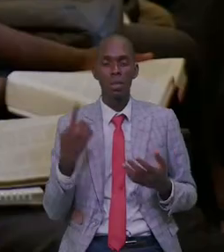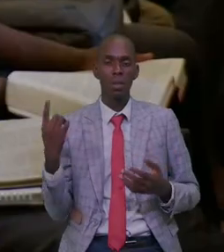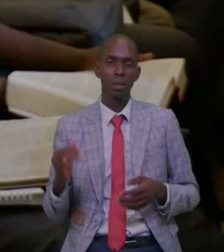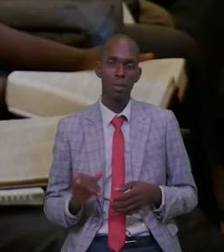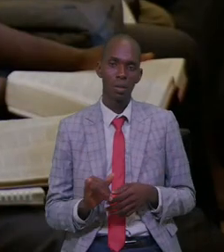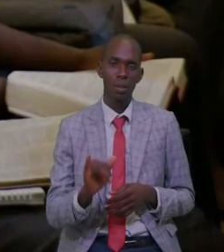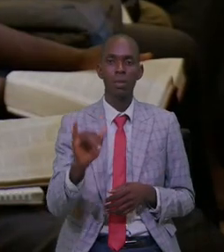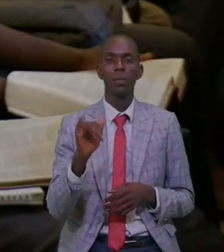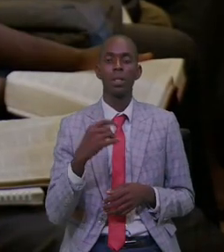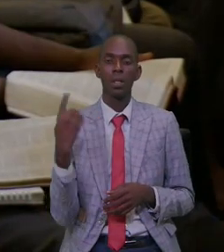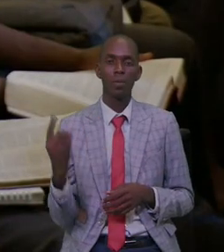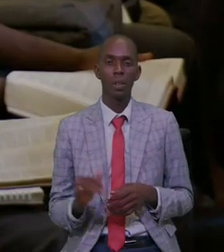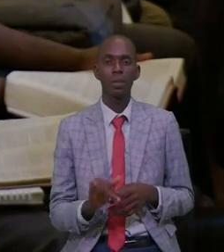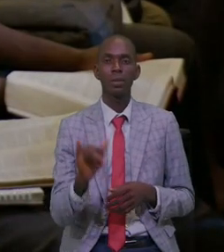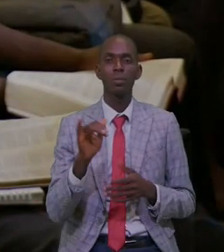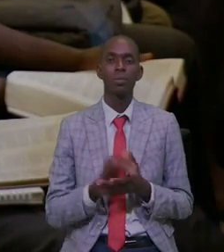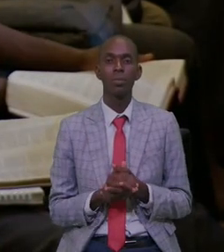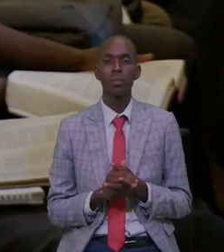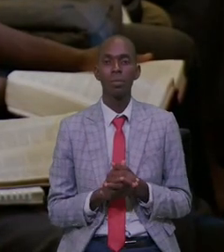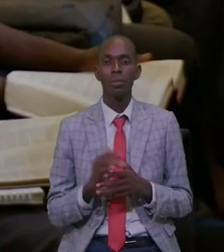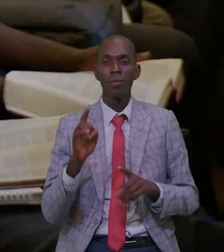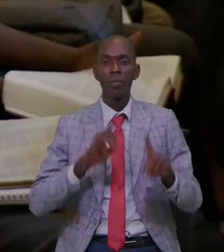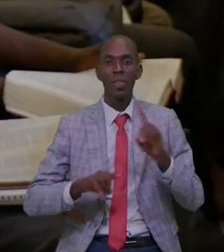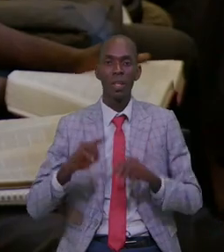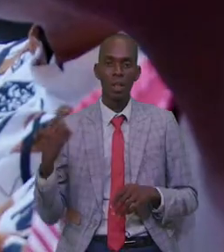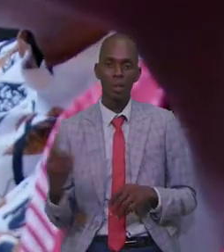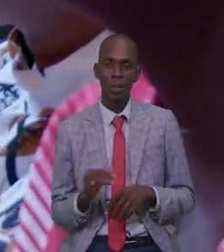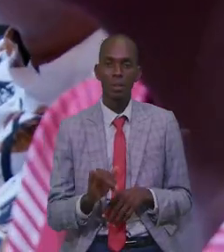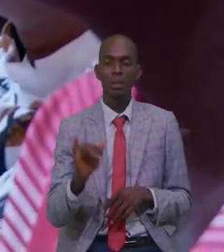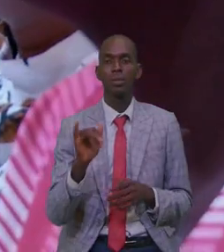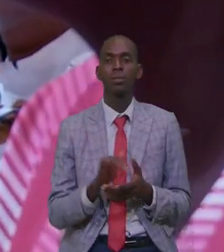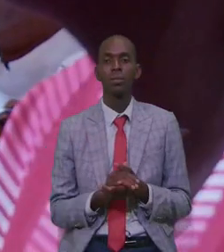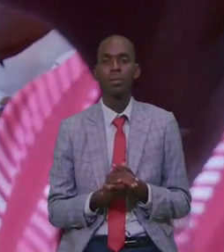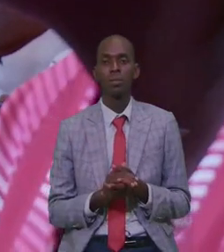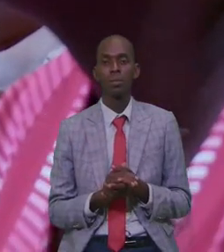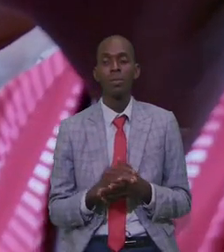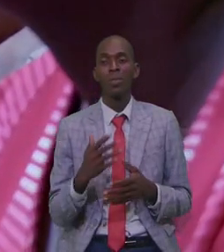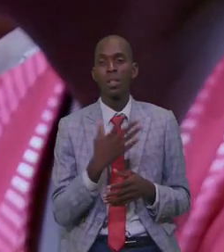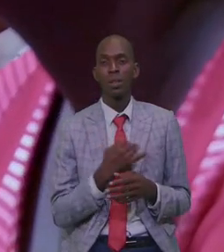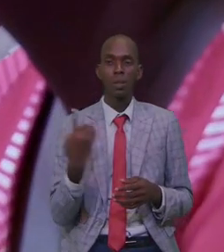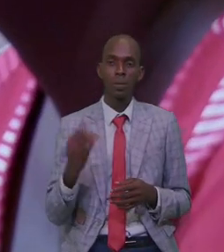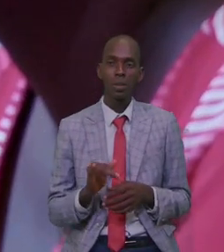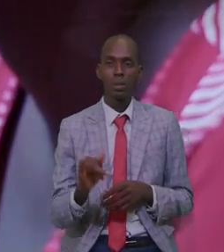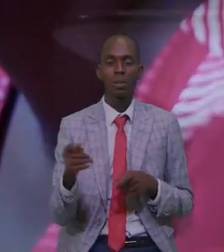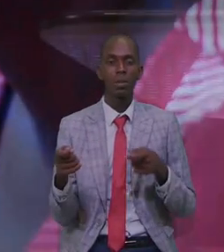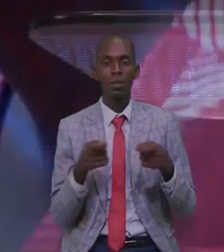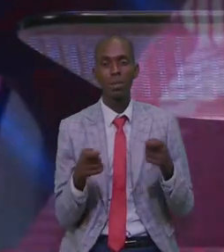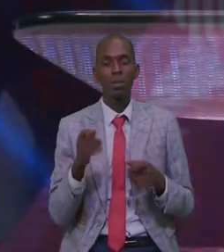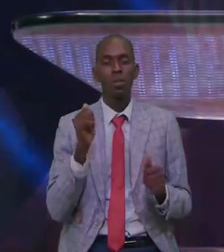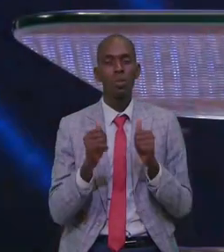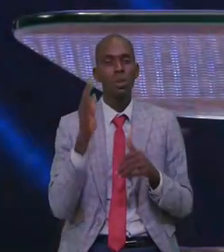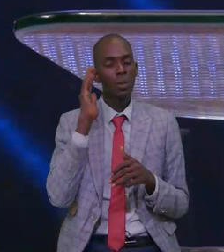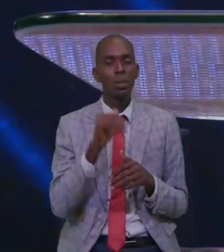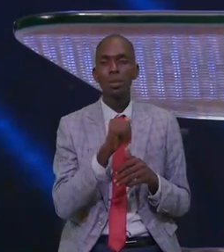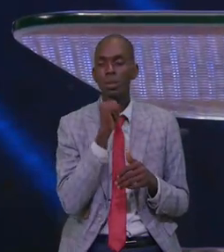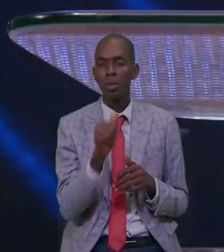is, shout it, an everlasting dominion. We shall not